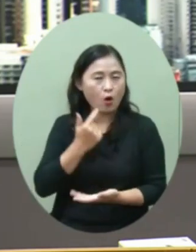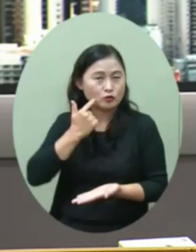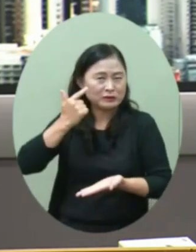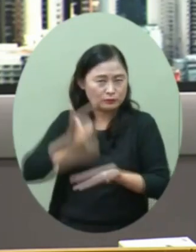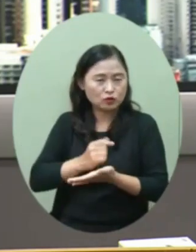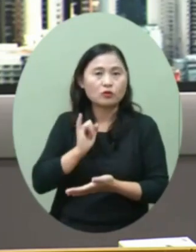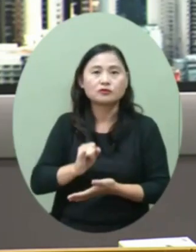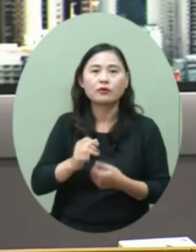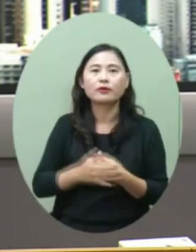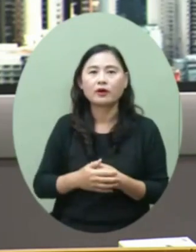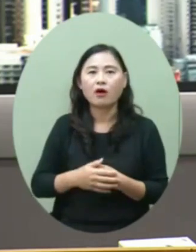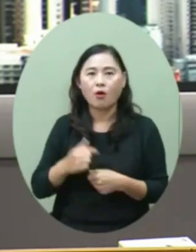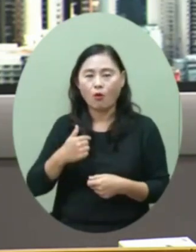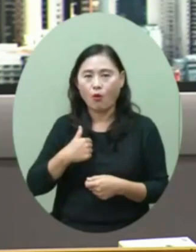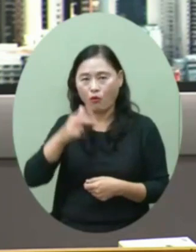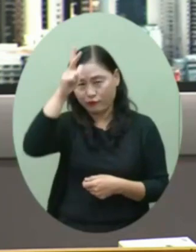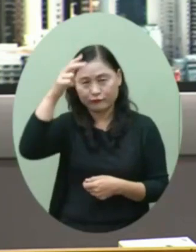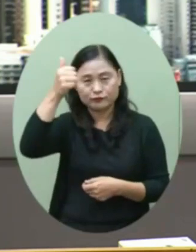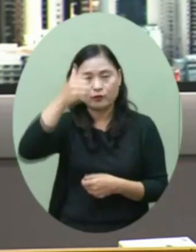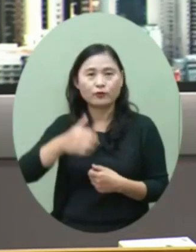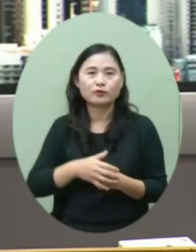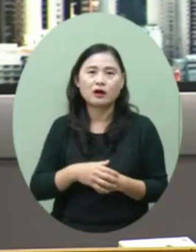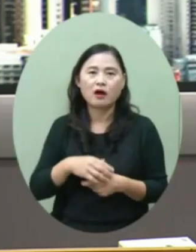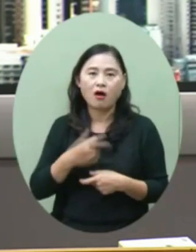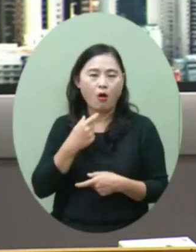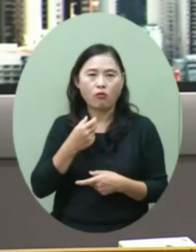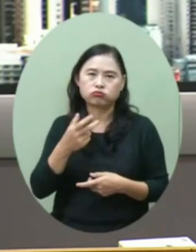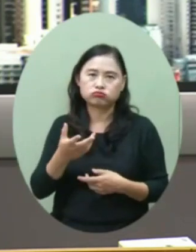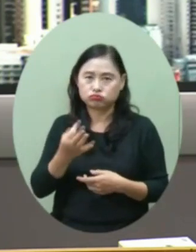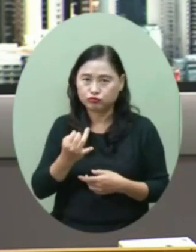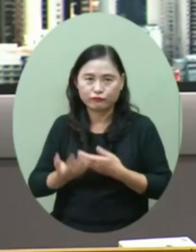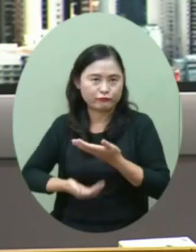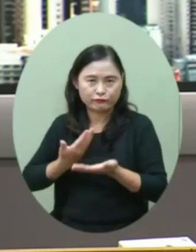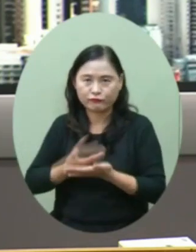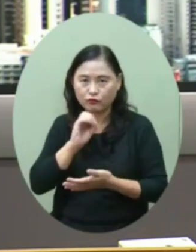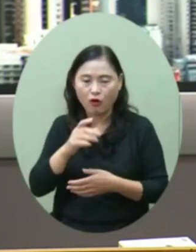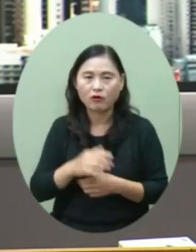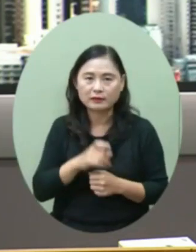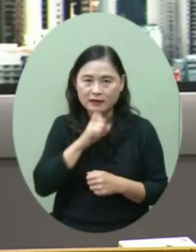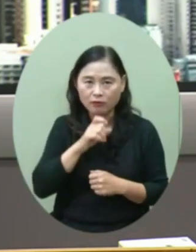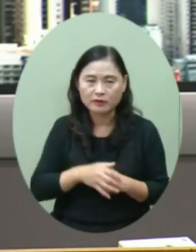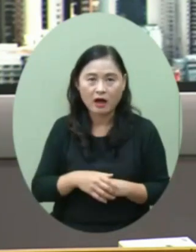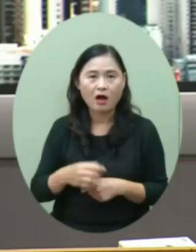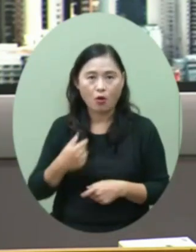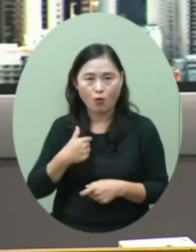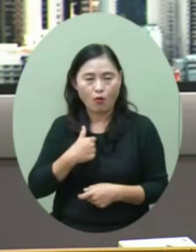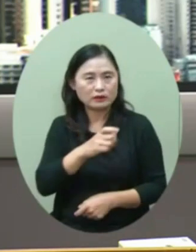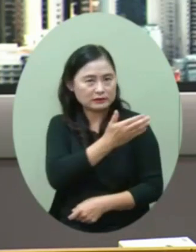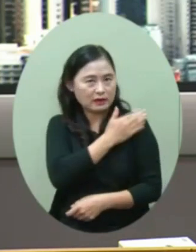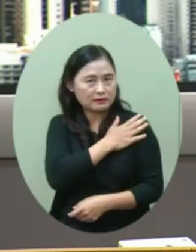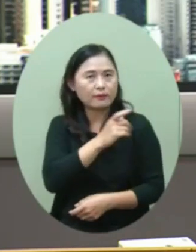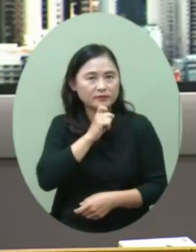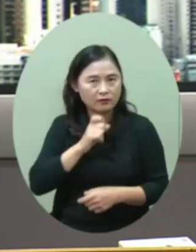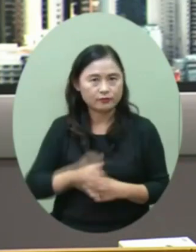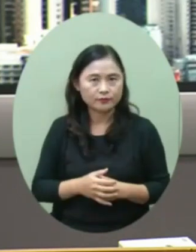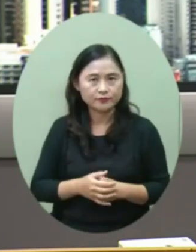I repeatedly said, he or she has accountability and responsibility to the Hong Kong Special Administrative Region and also